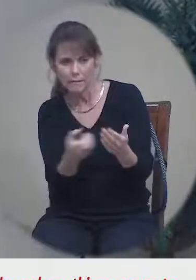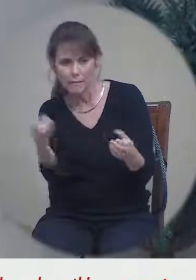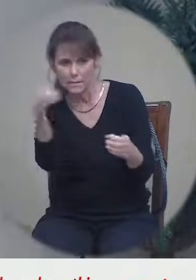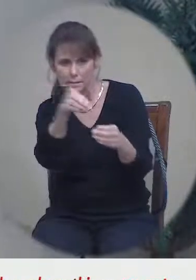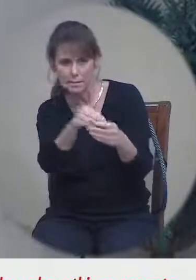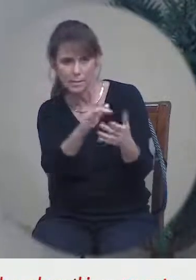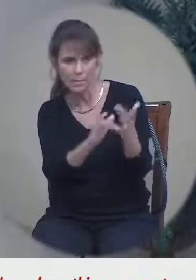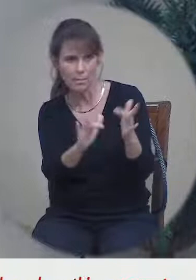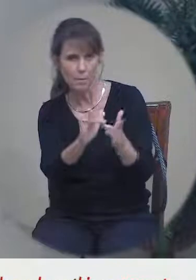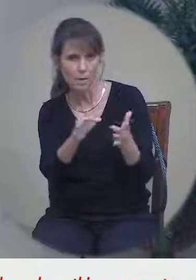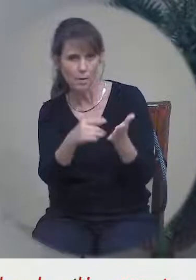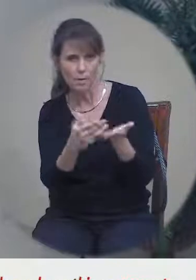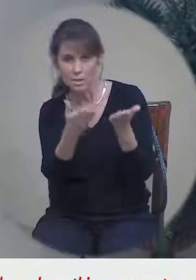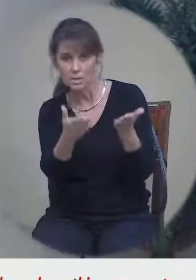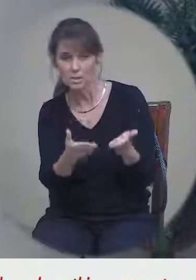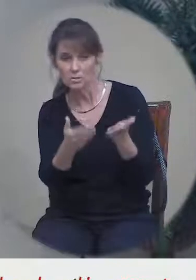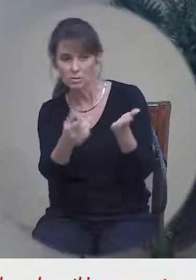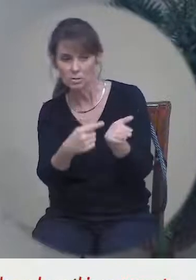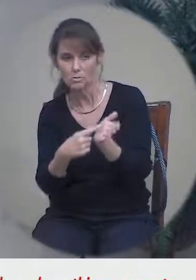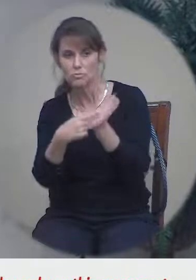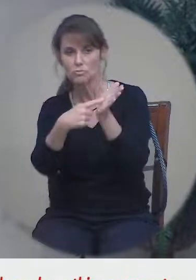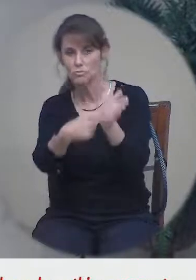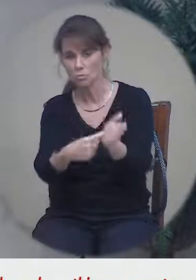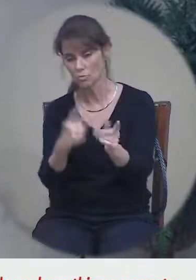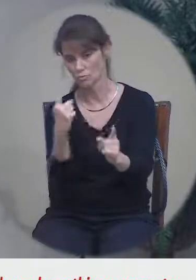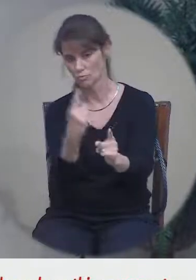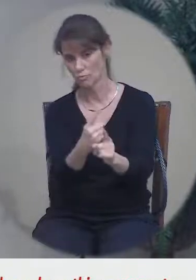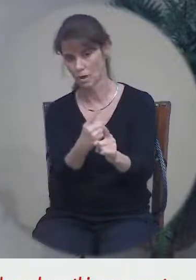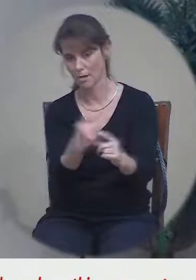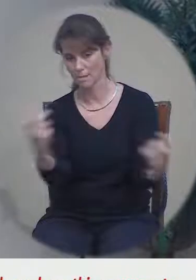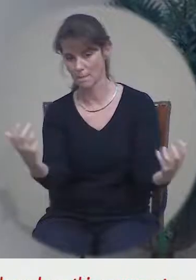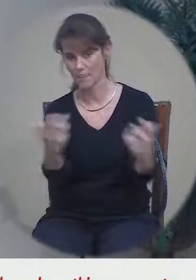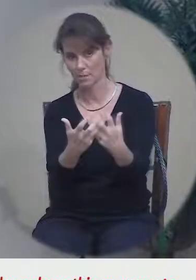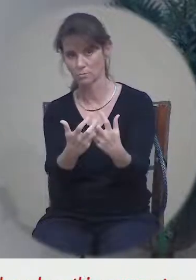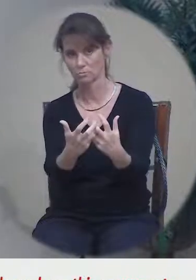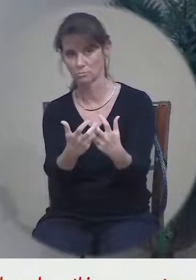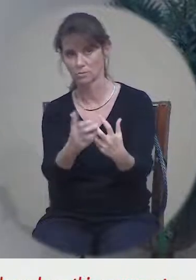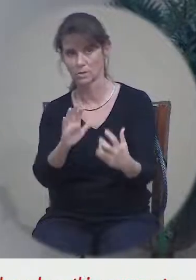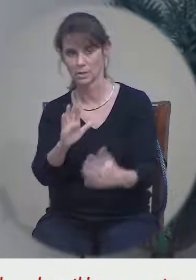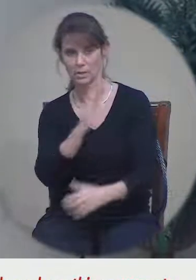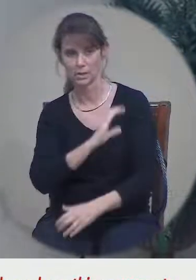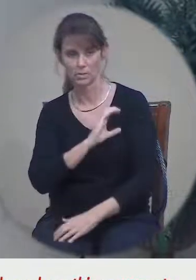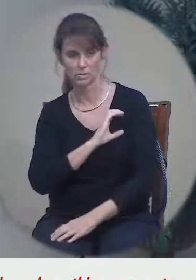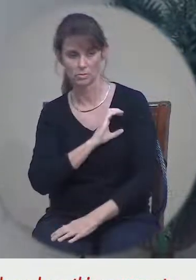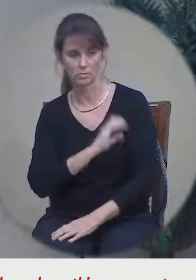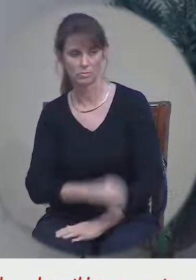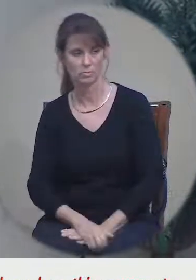suggests that's the correct understanding of his character?